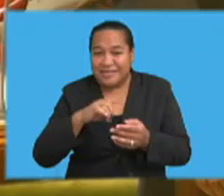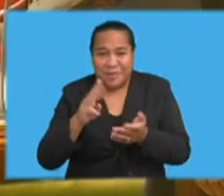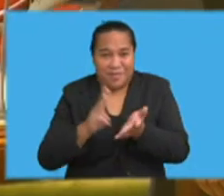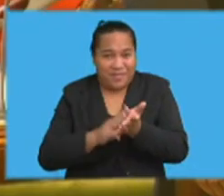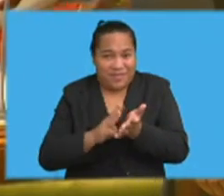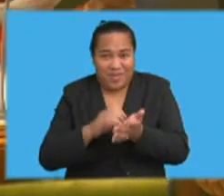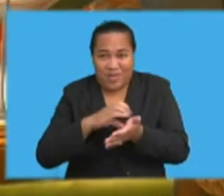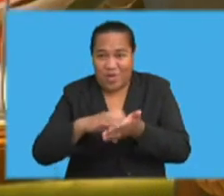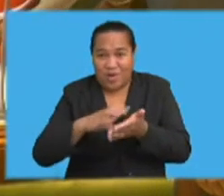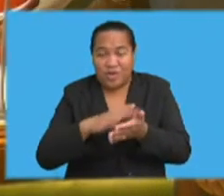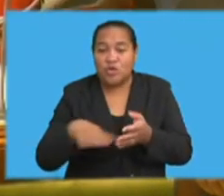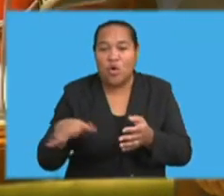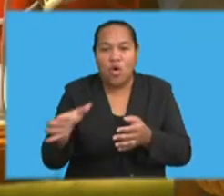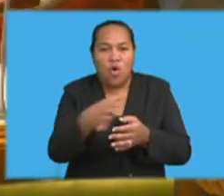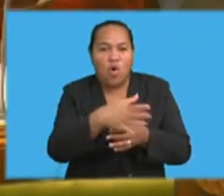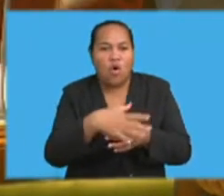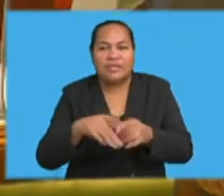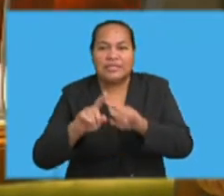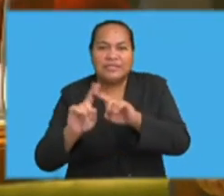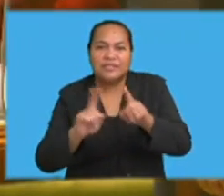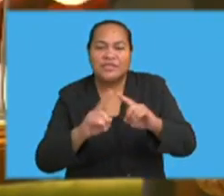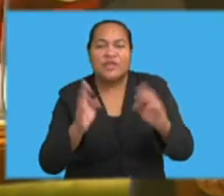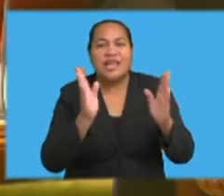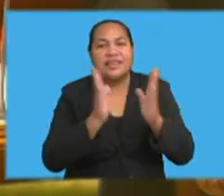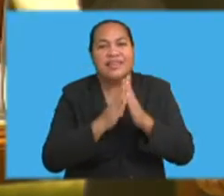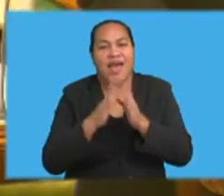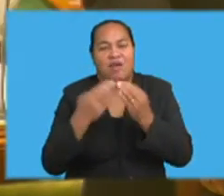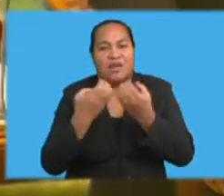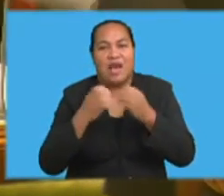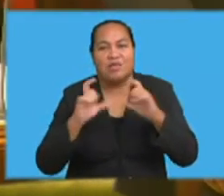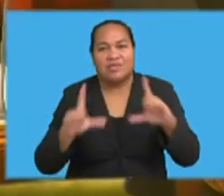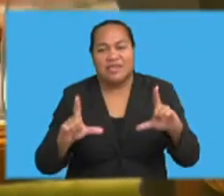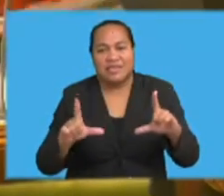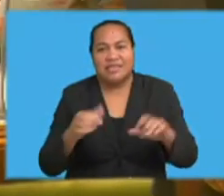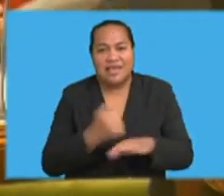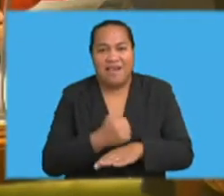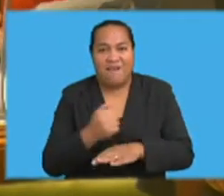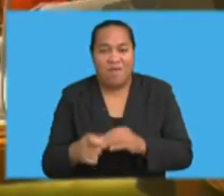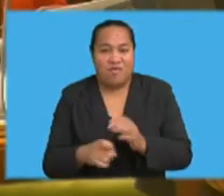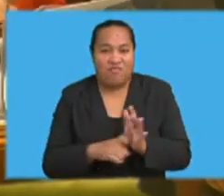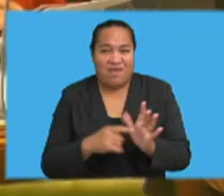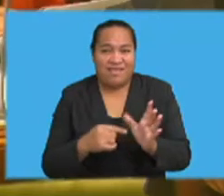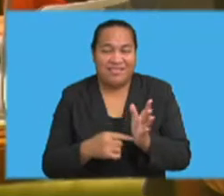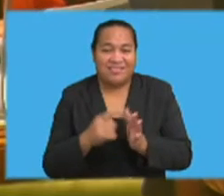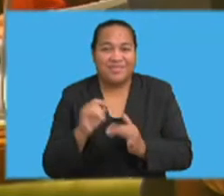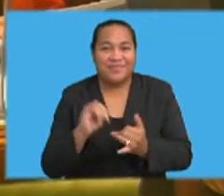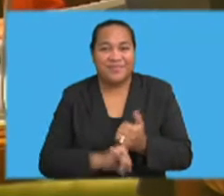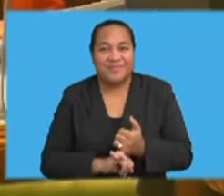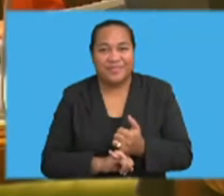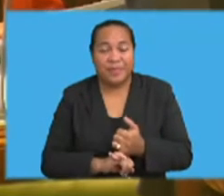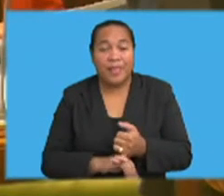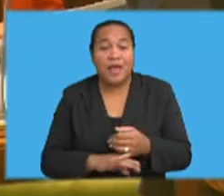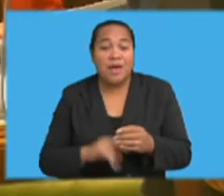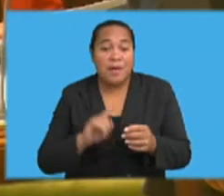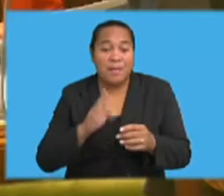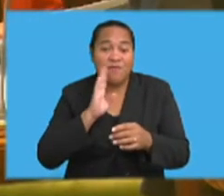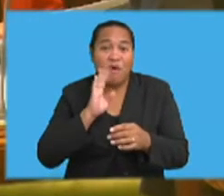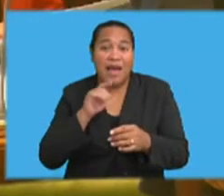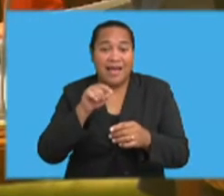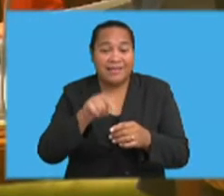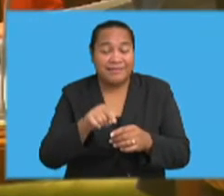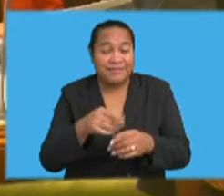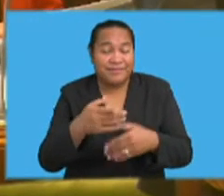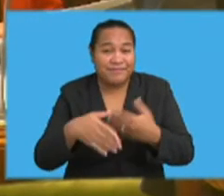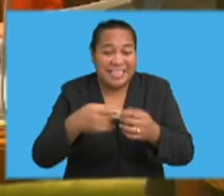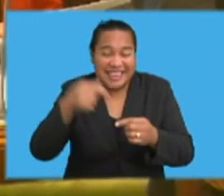$1,934,638.06 to all the 13 municipal councils at government rates. Now, Madam Speaker, before I enter into the Land Bank Division in